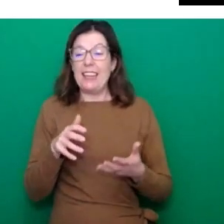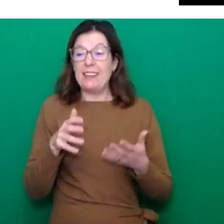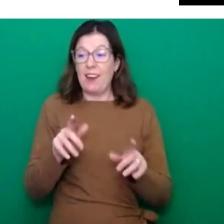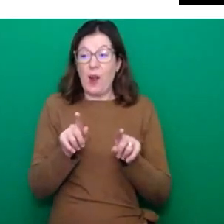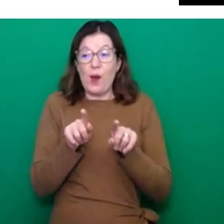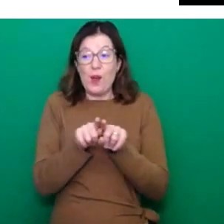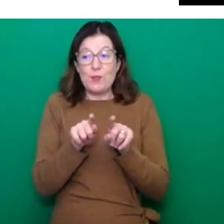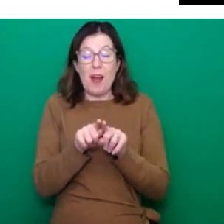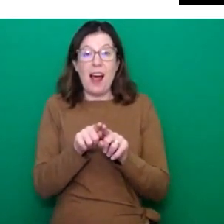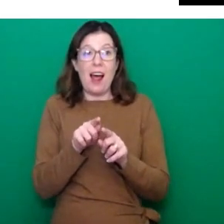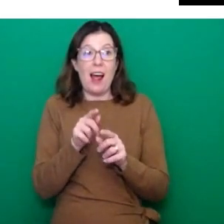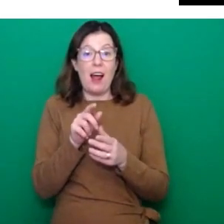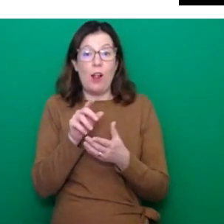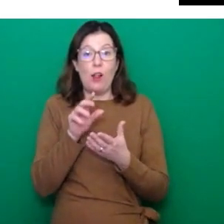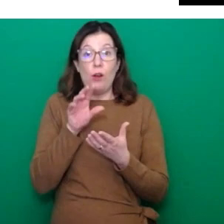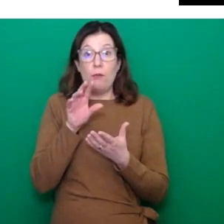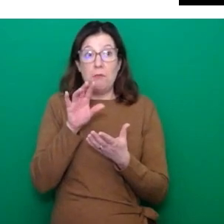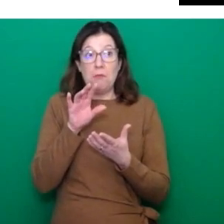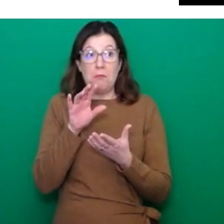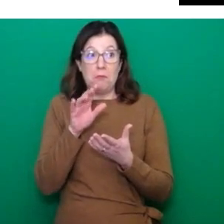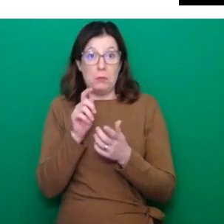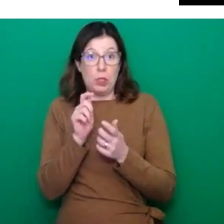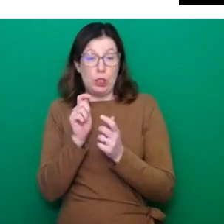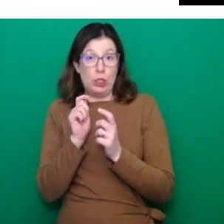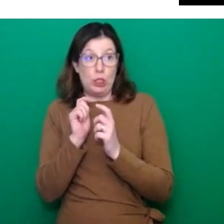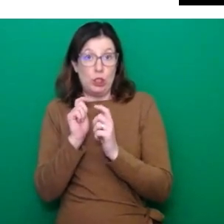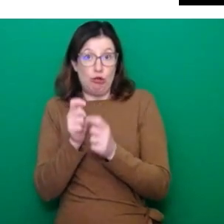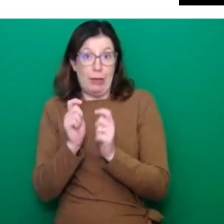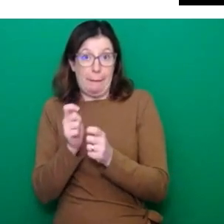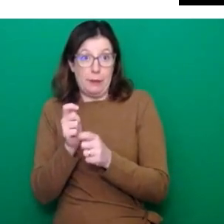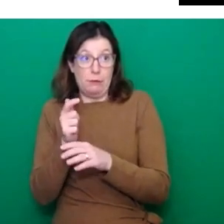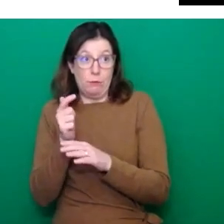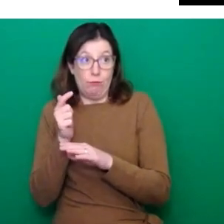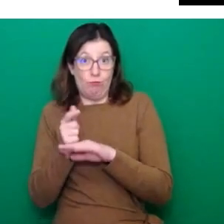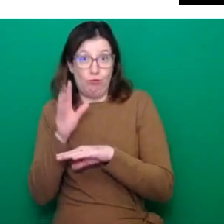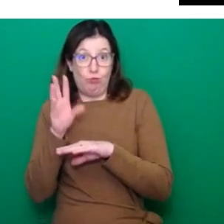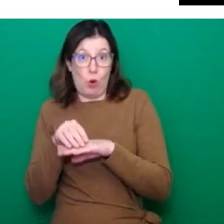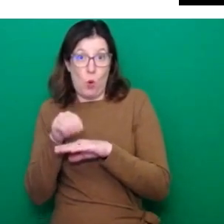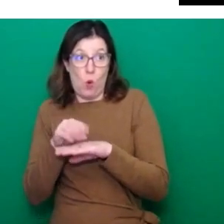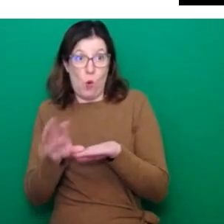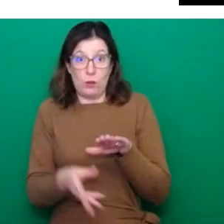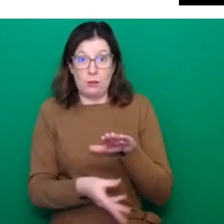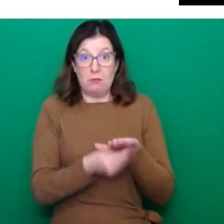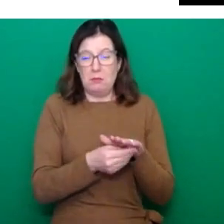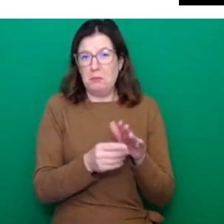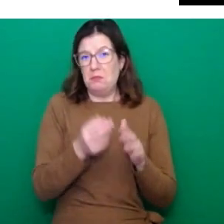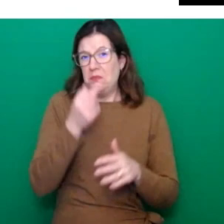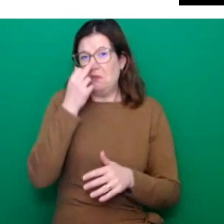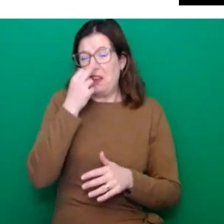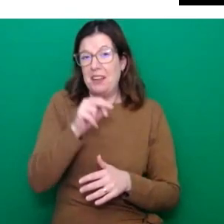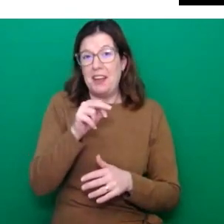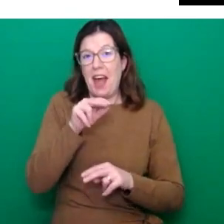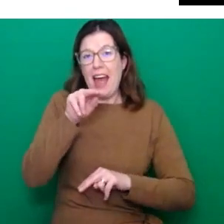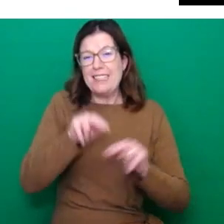also submit recordings of maybe a treatment, or you would do a sort of a staged assessment, so with